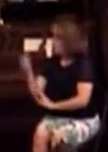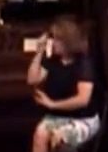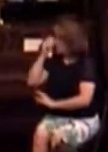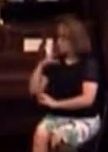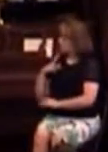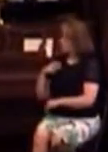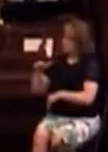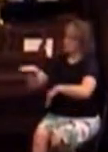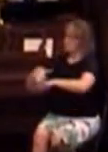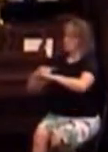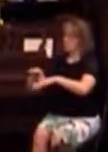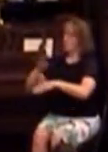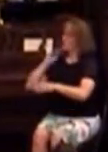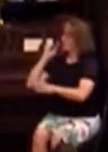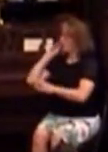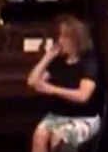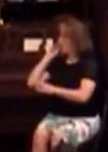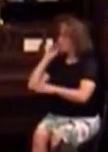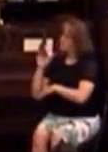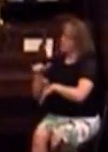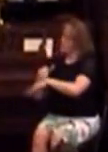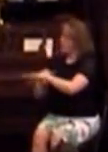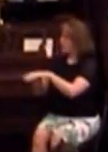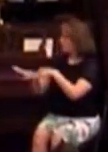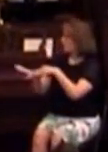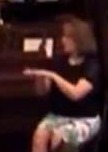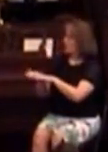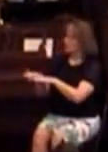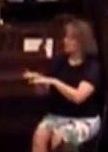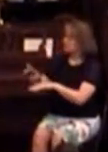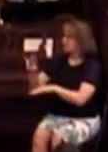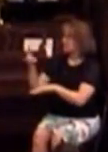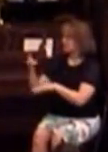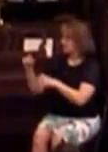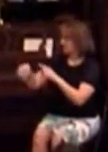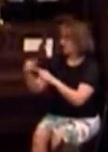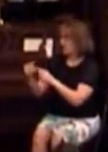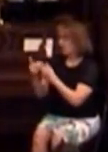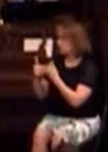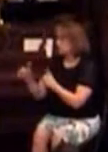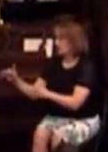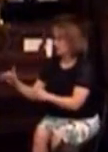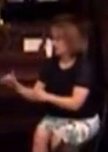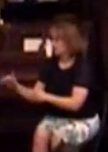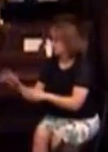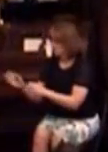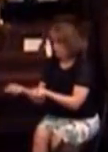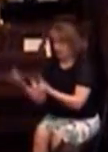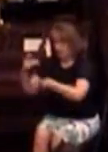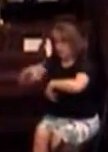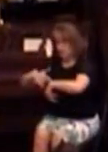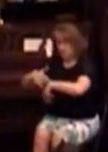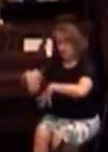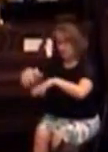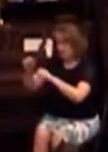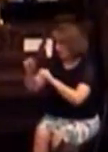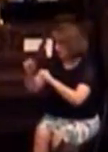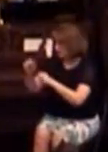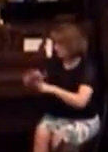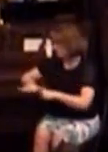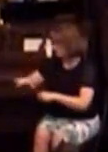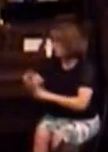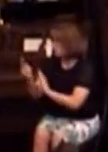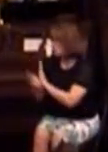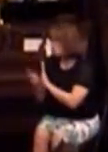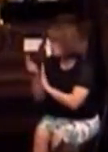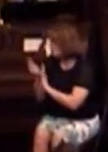Emmaus, which is 7 miles away. How long does it take for the average person to walk 7 miles? 2 hours and 20 minutes, 20-minute mile. Okay, so